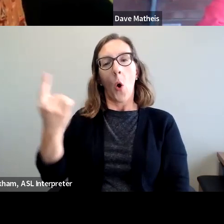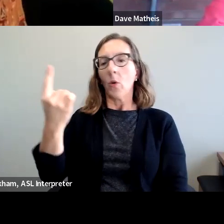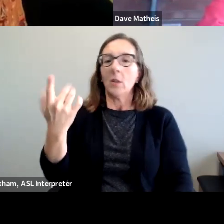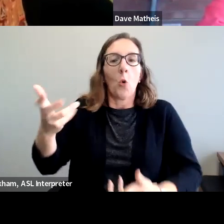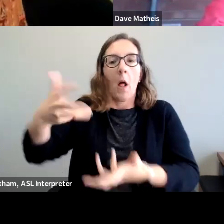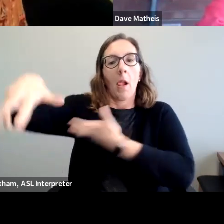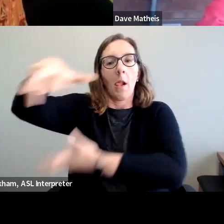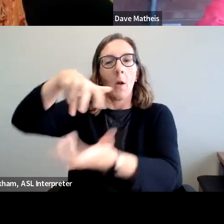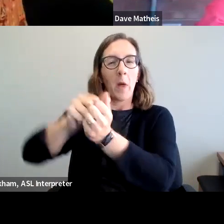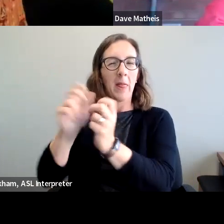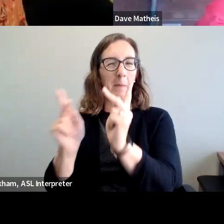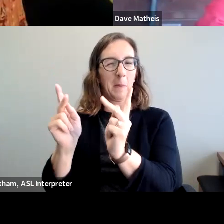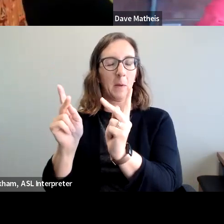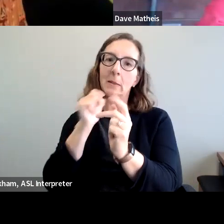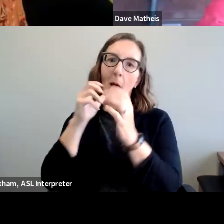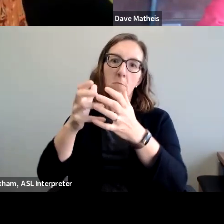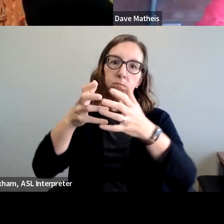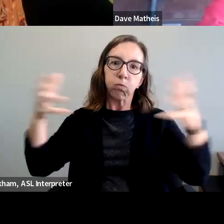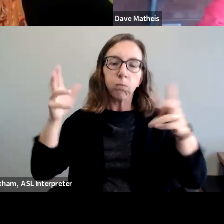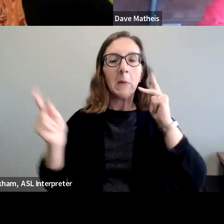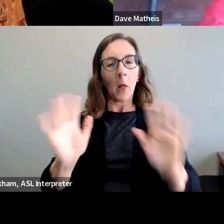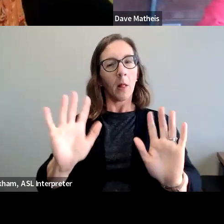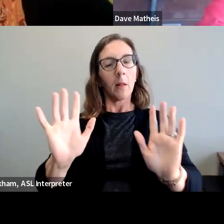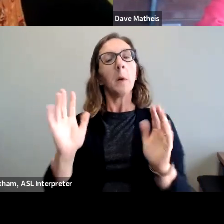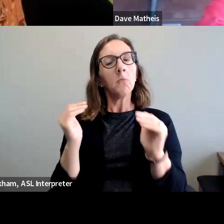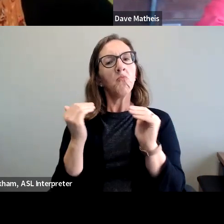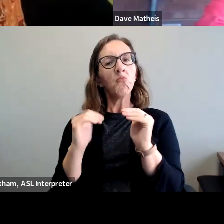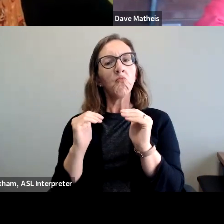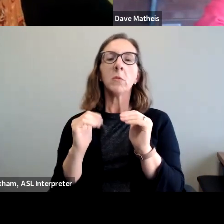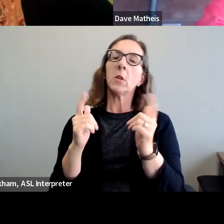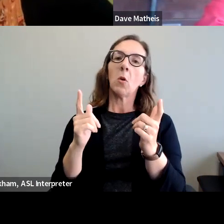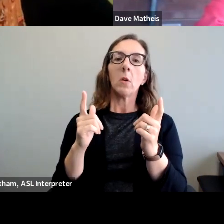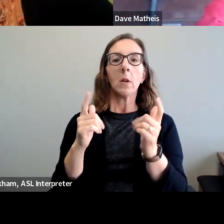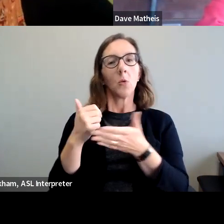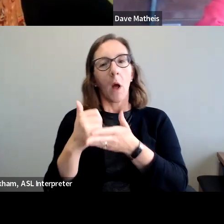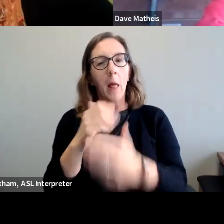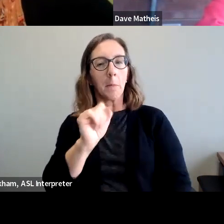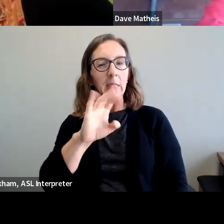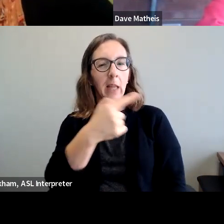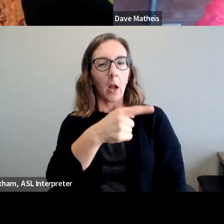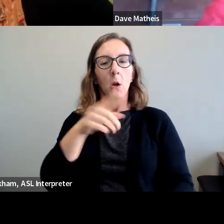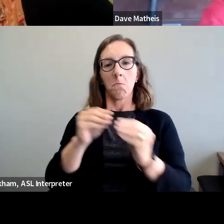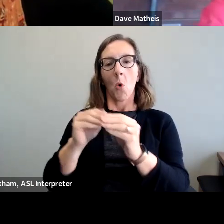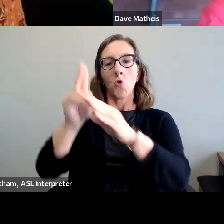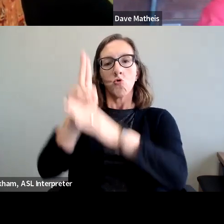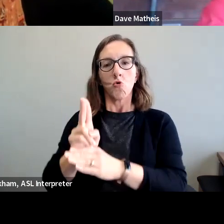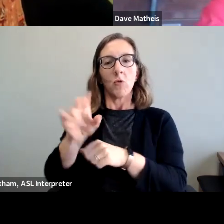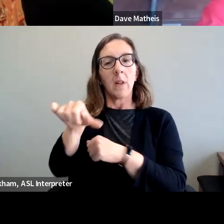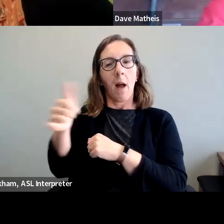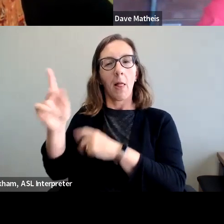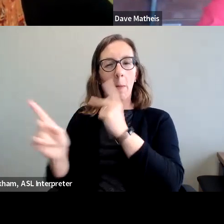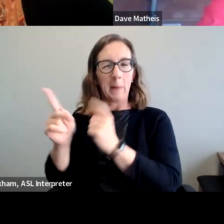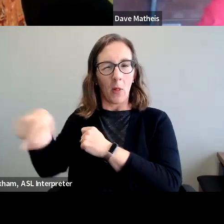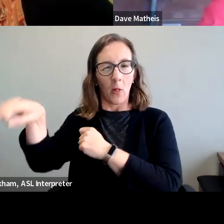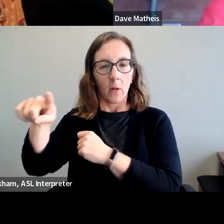be with people, but not tons of people. So we're working on getting Sarah used to other people so that we can